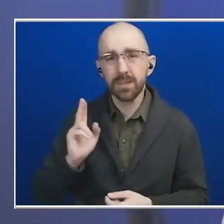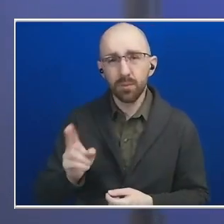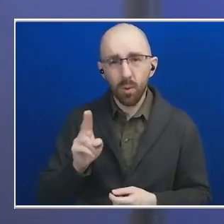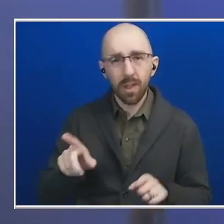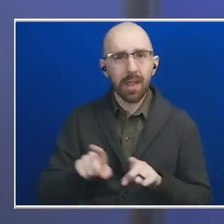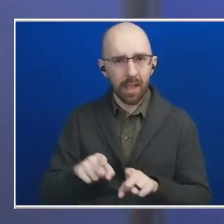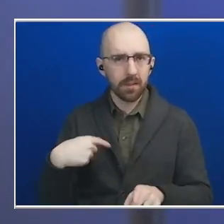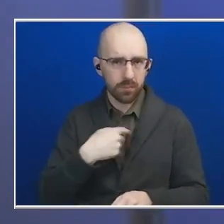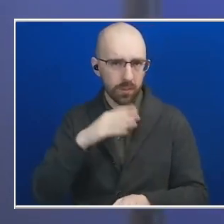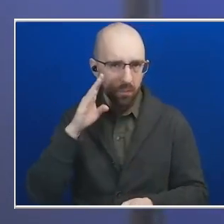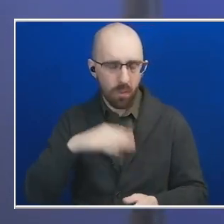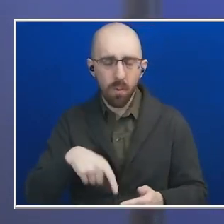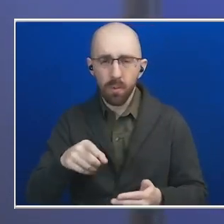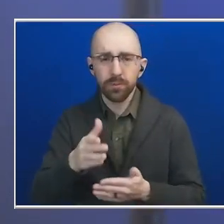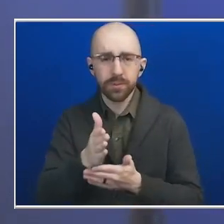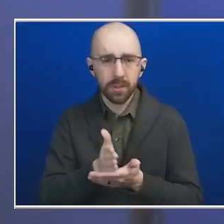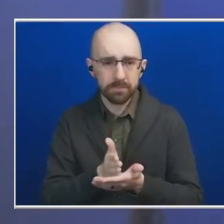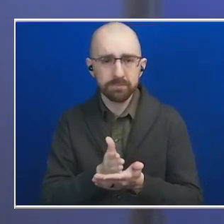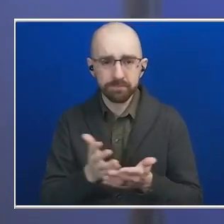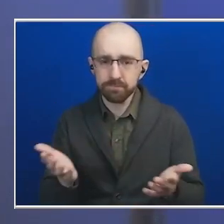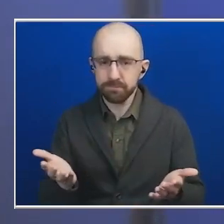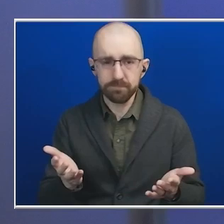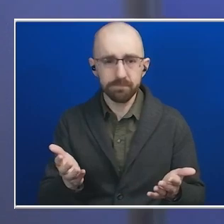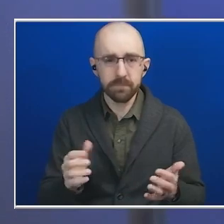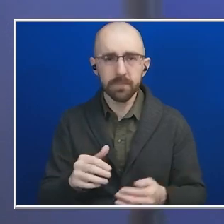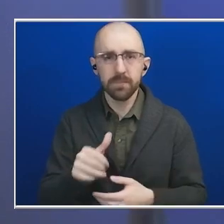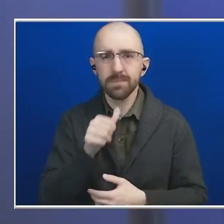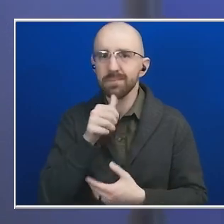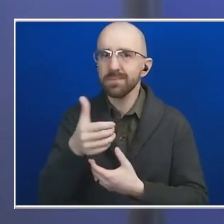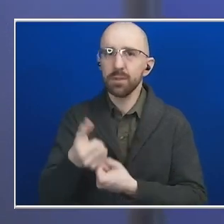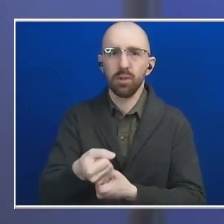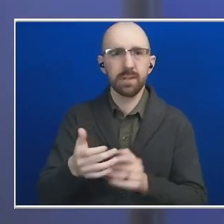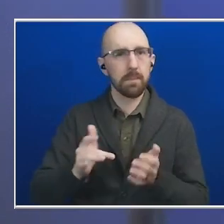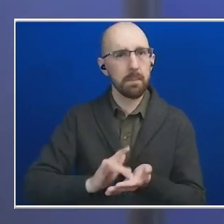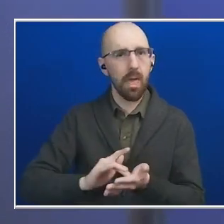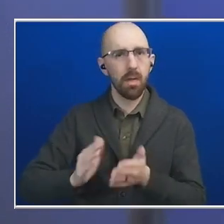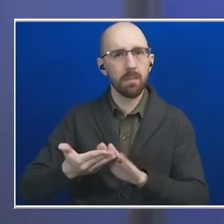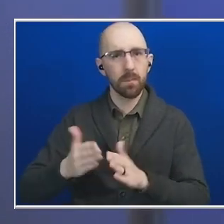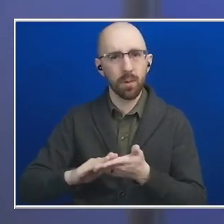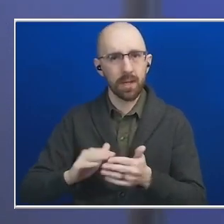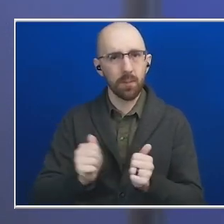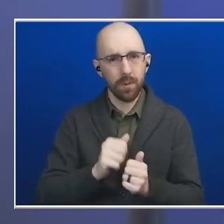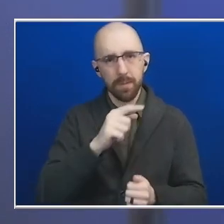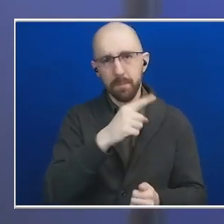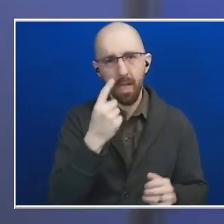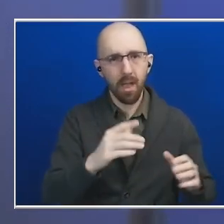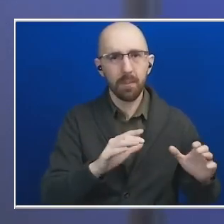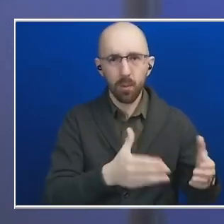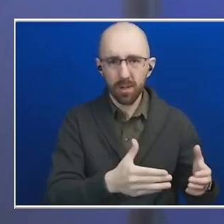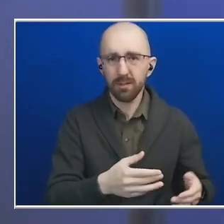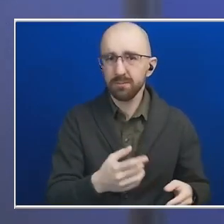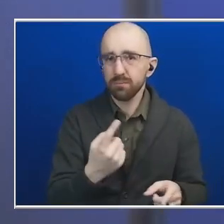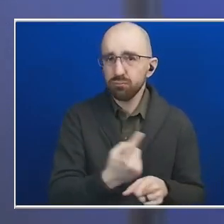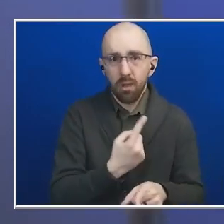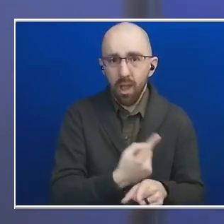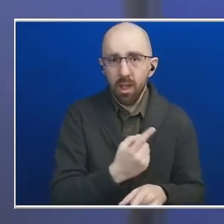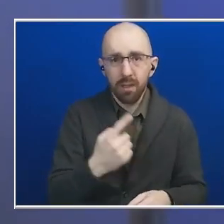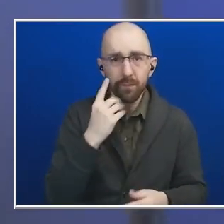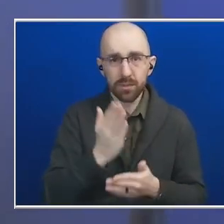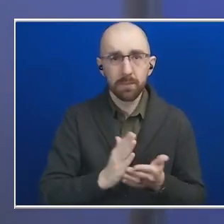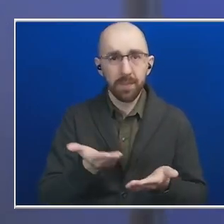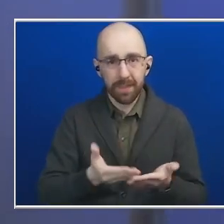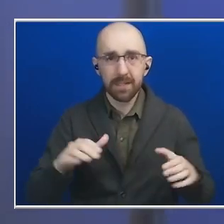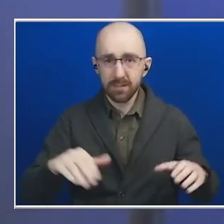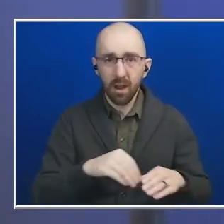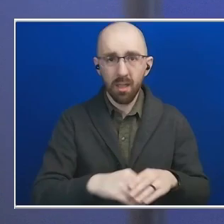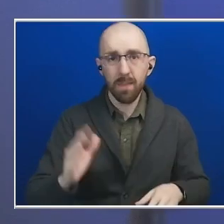some, distrust of the medical community among black populations, and rightfully so for some of the things that were done in the past, that does